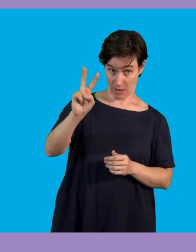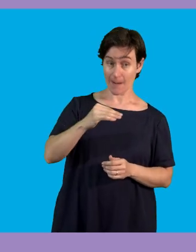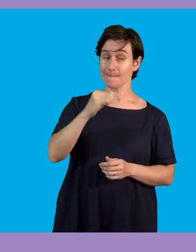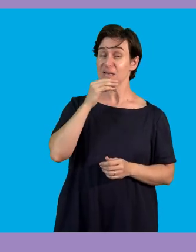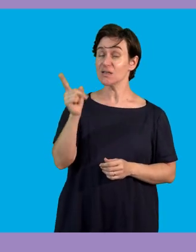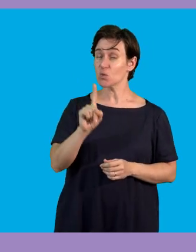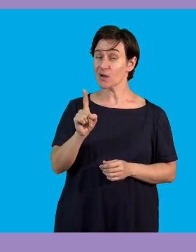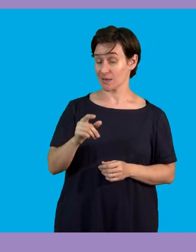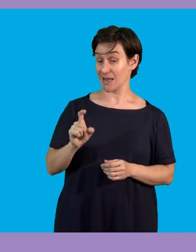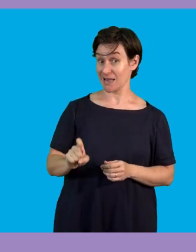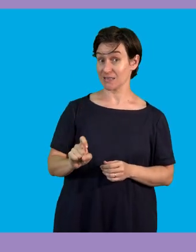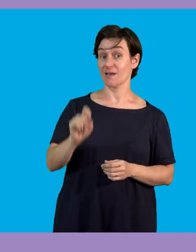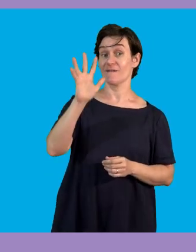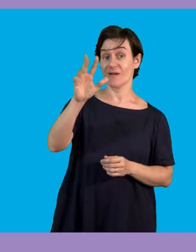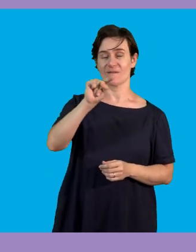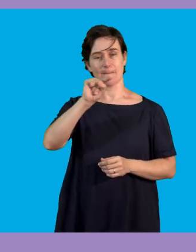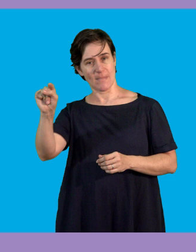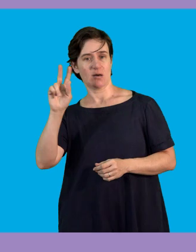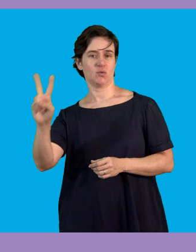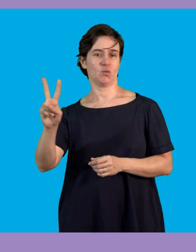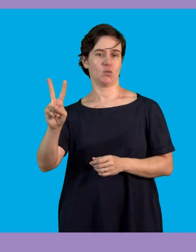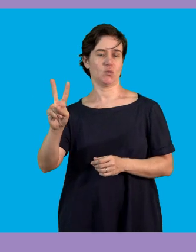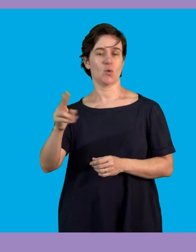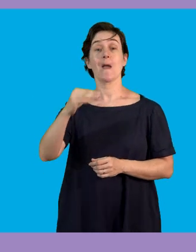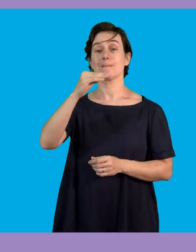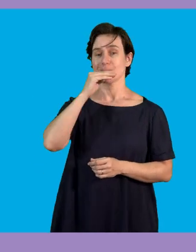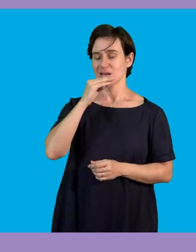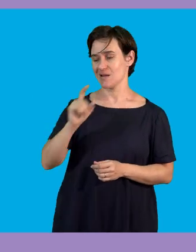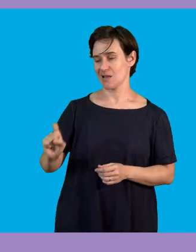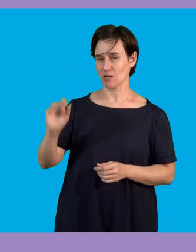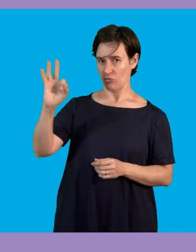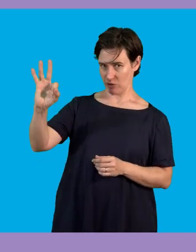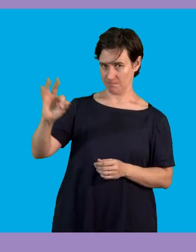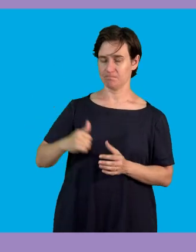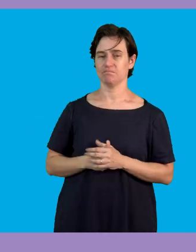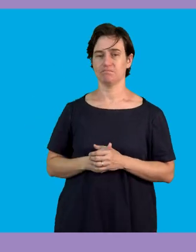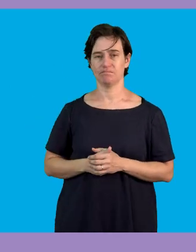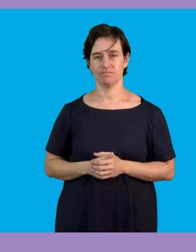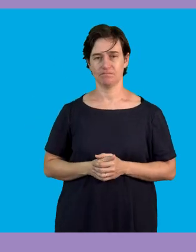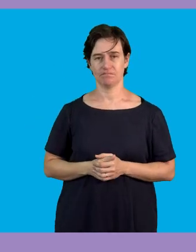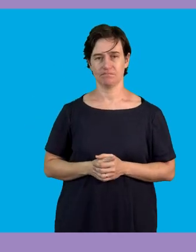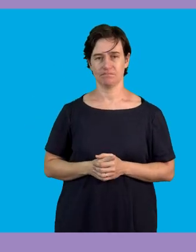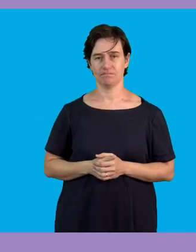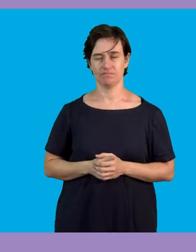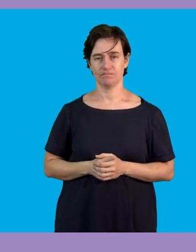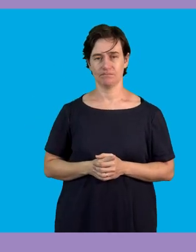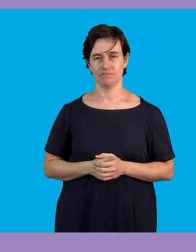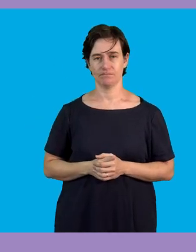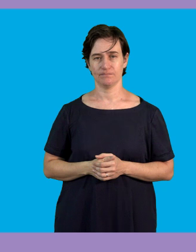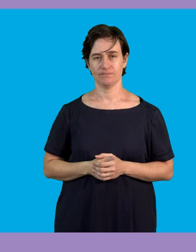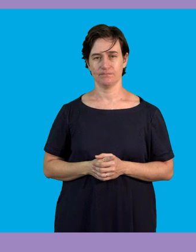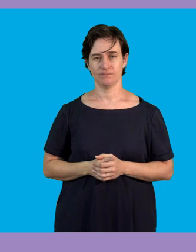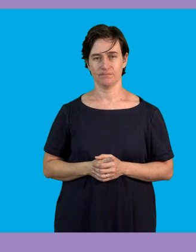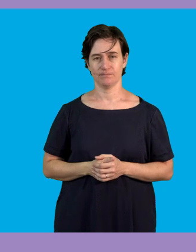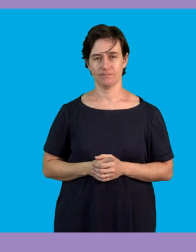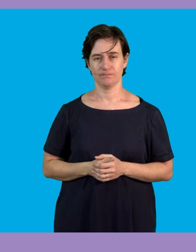squared, would be equals to x to the exponent 5 minus 2, which would be x to the exponent 3.